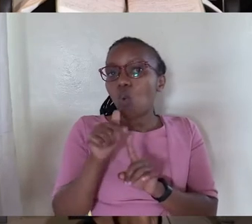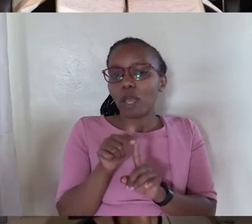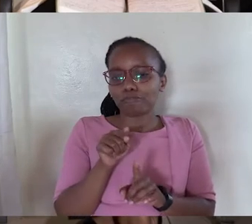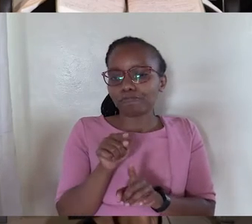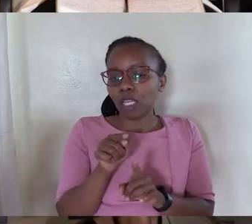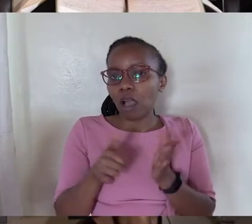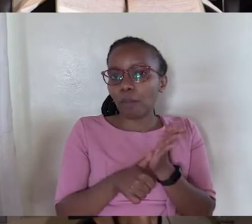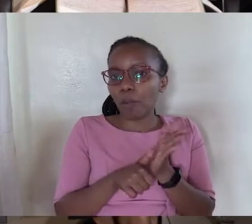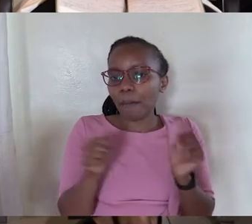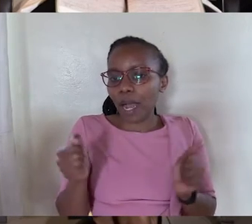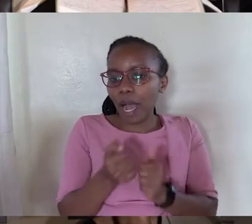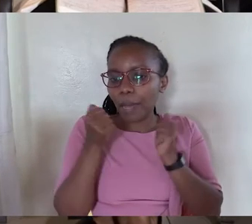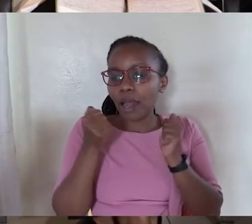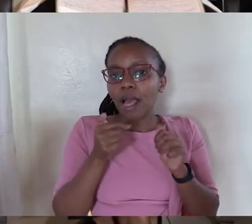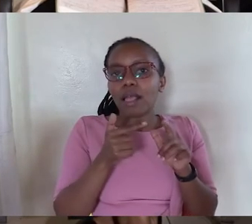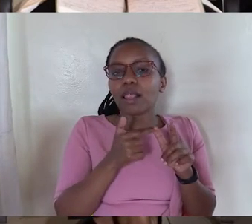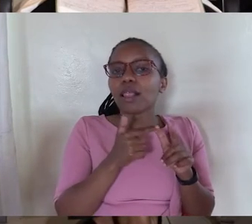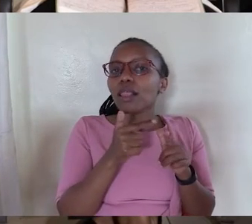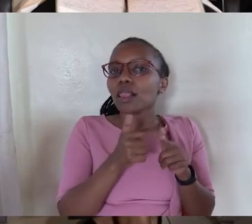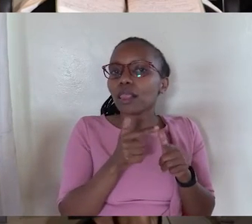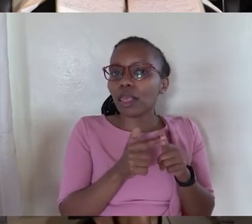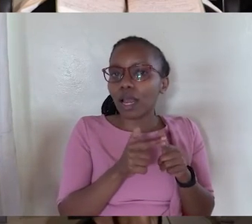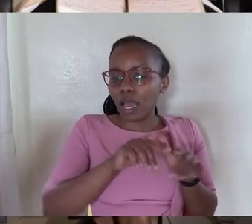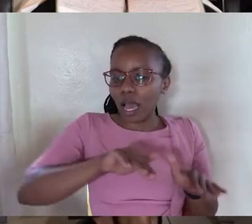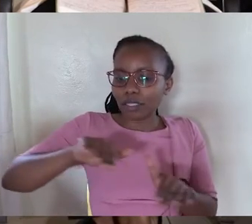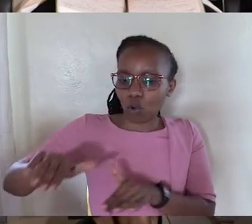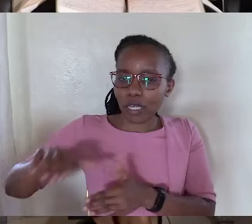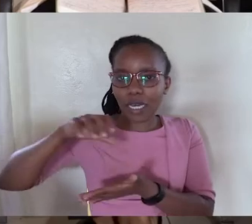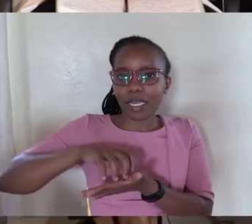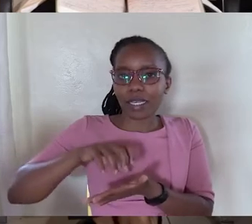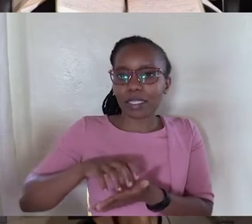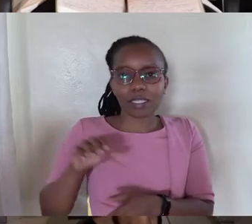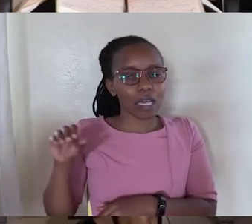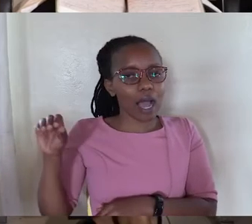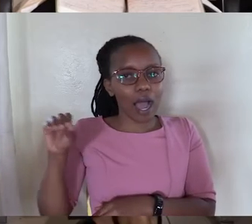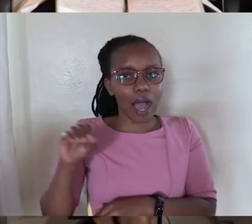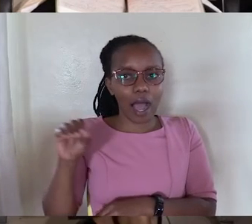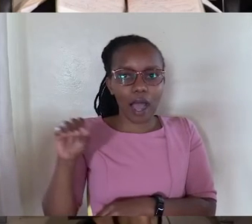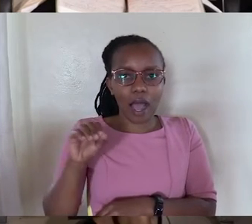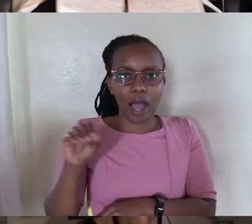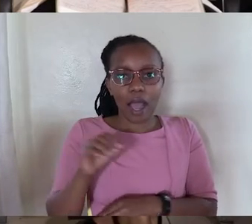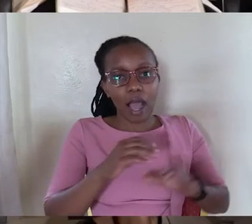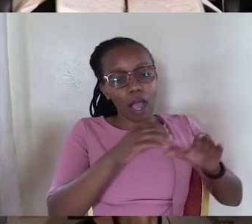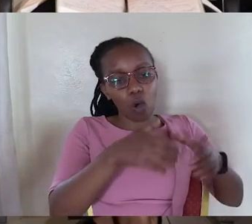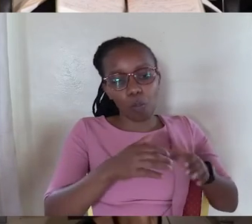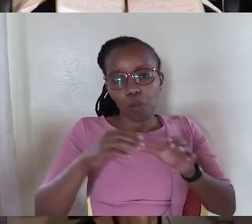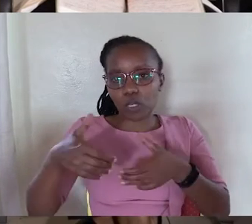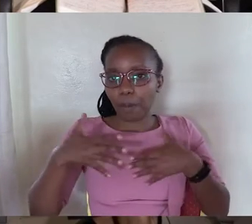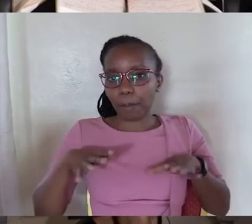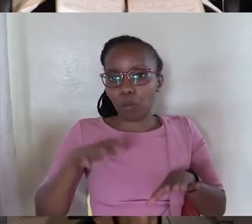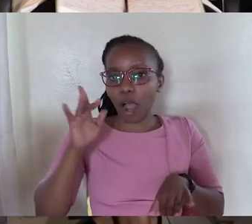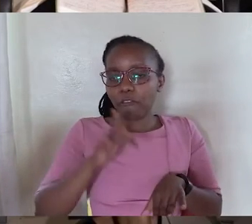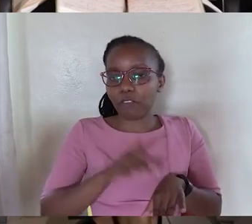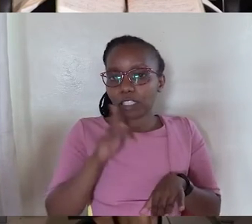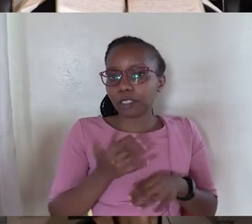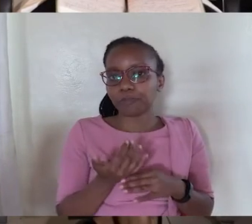incidents happen, you realize they are not isolated cases, as it were. We have community of victims. There's a pattern that